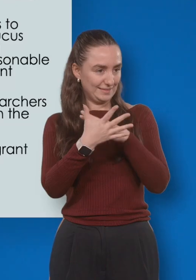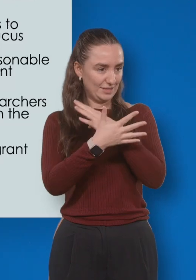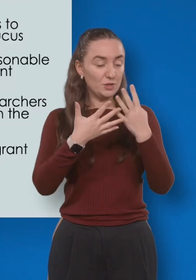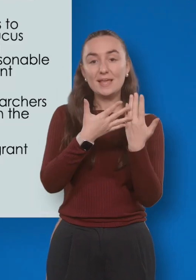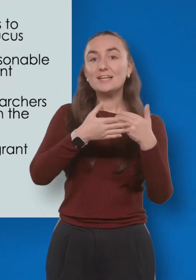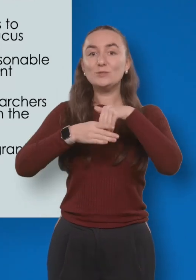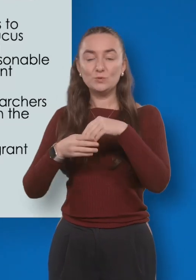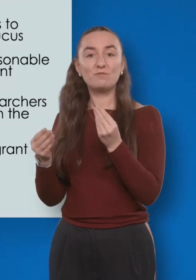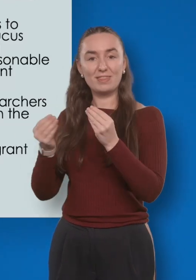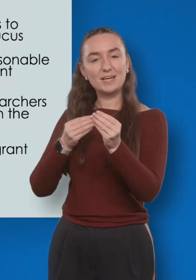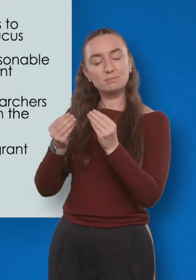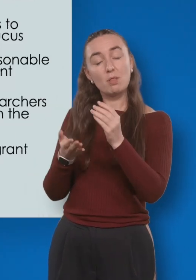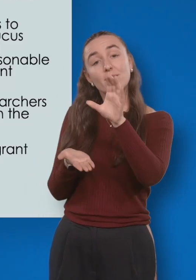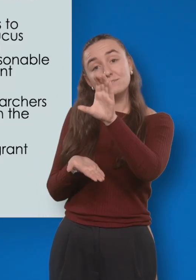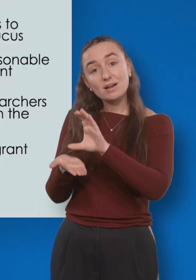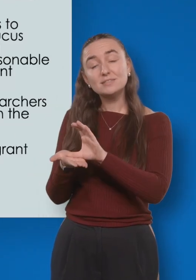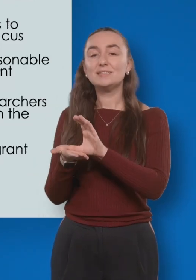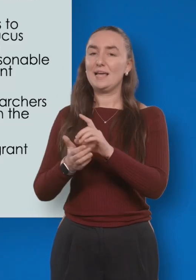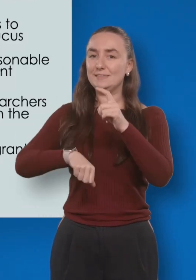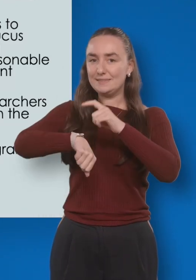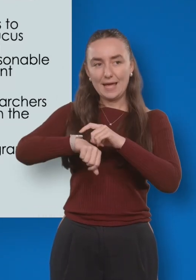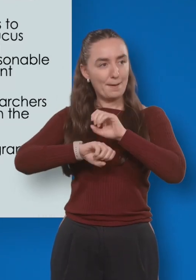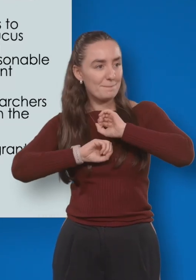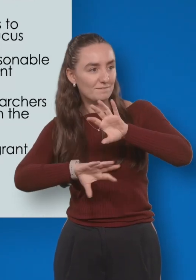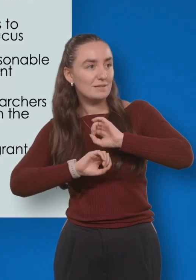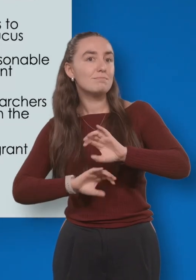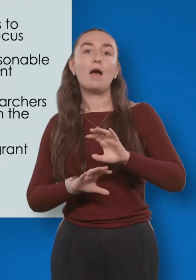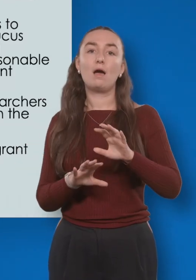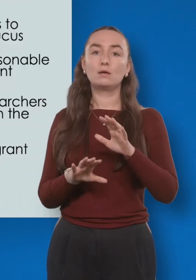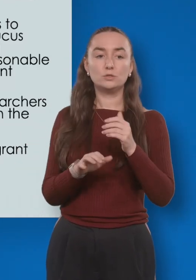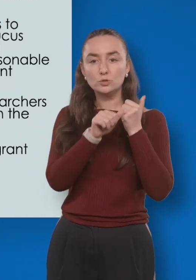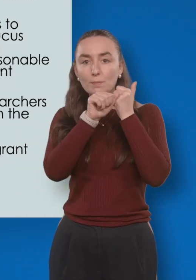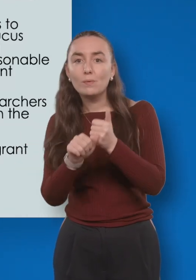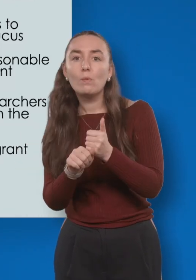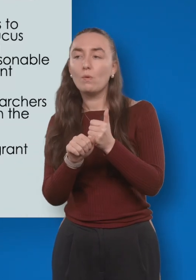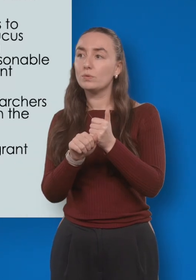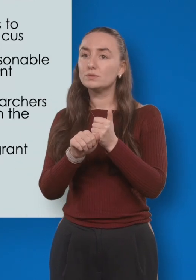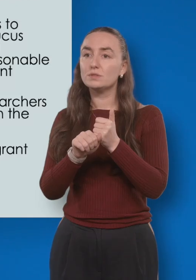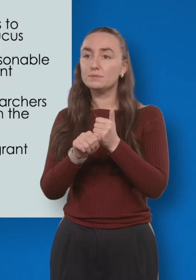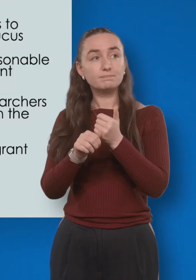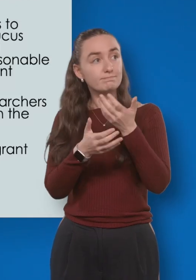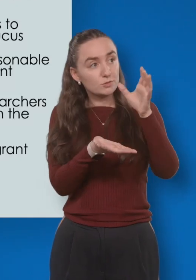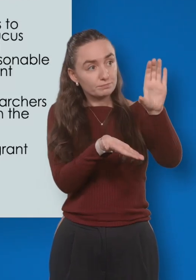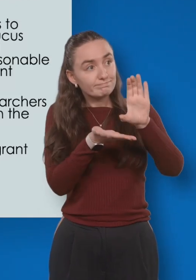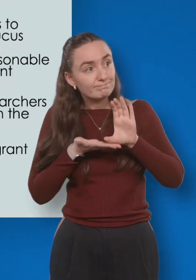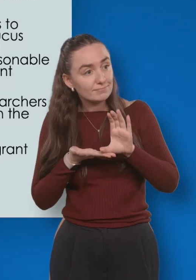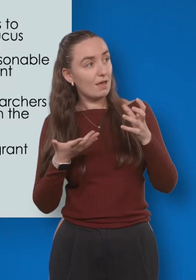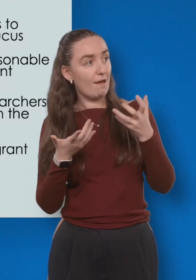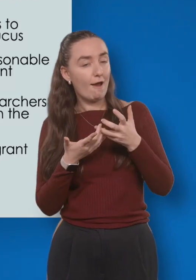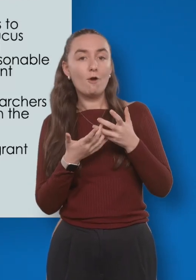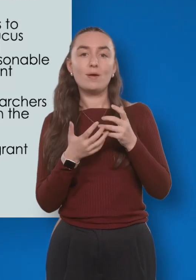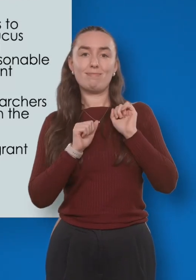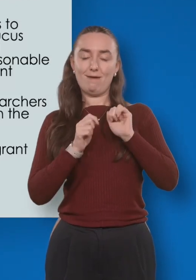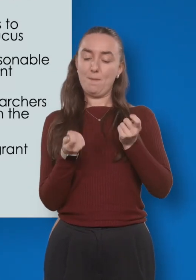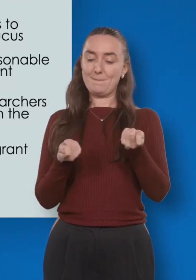example, around timelines, giving feedback, supporting people through the receiving of the funds and also their own